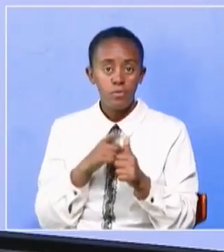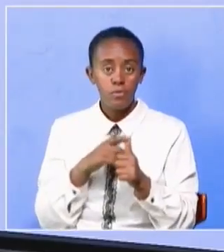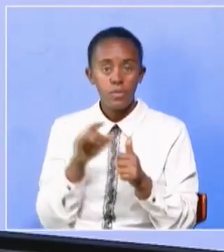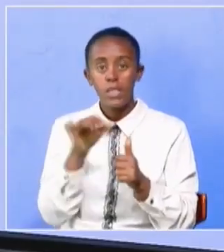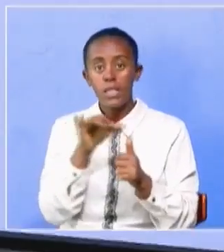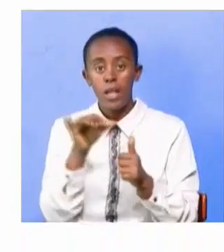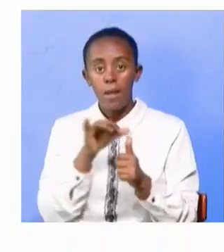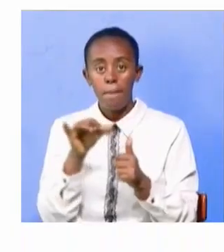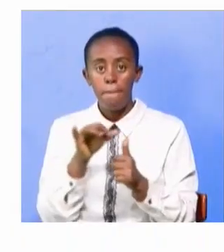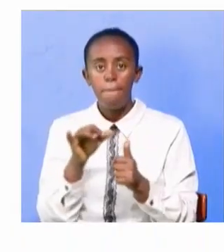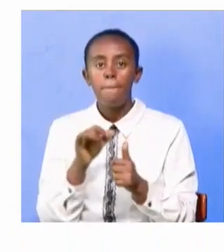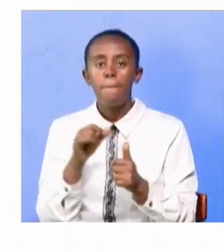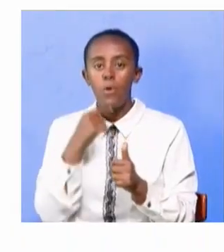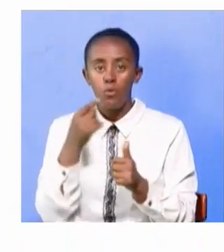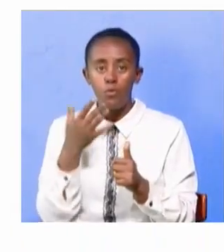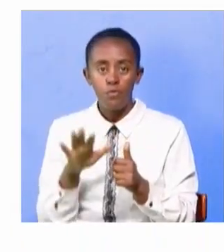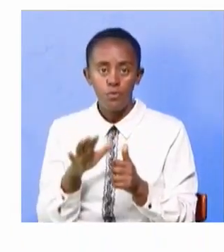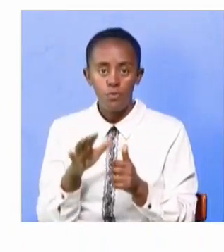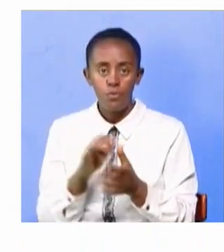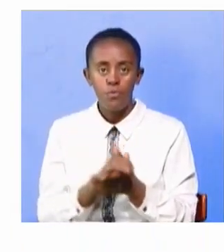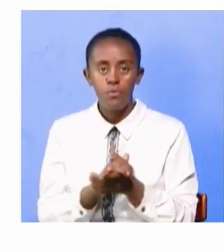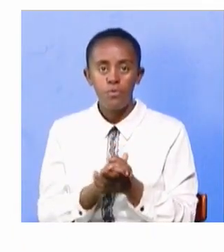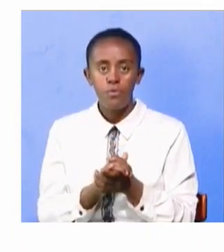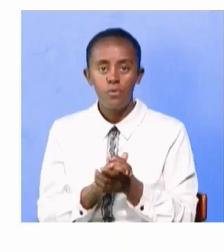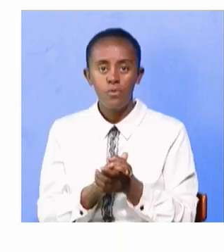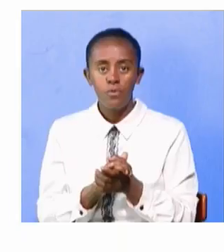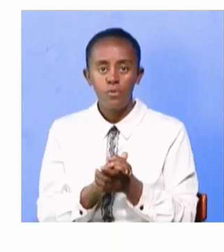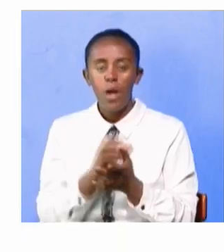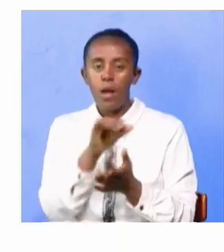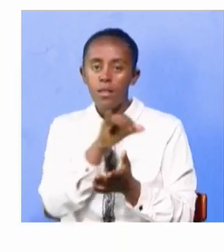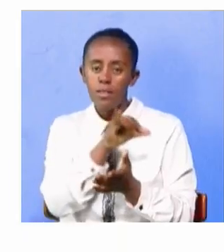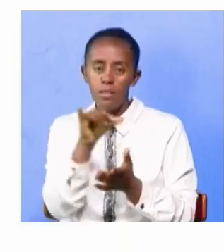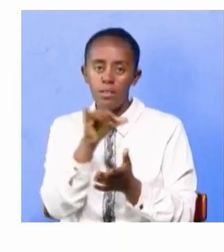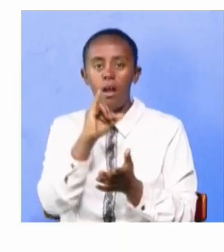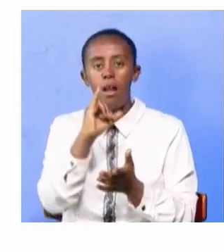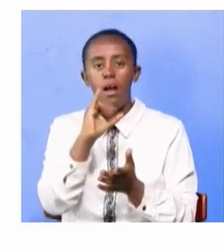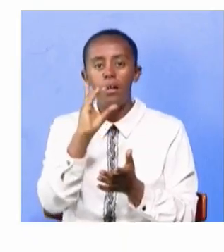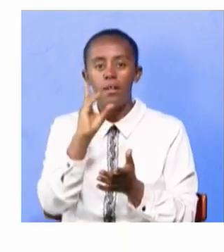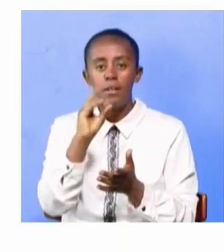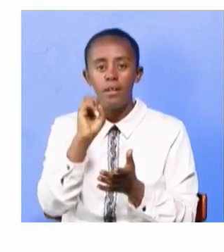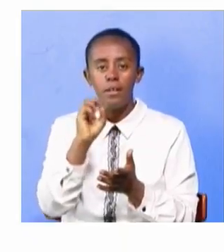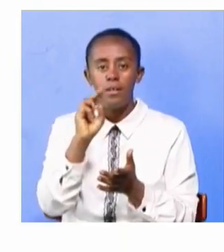synonyms is we said identical.